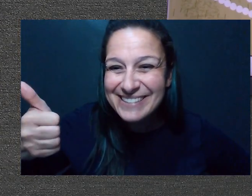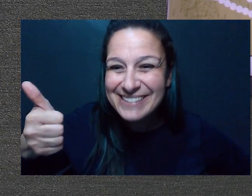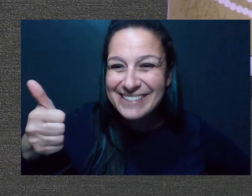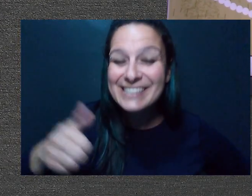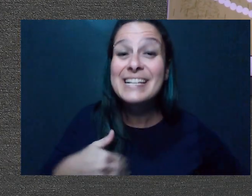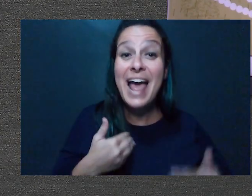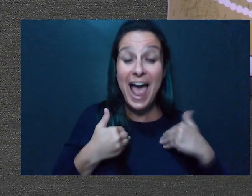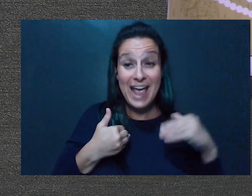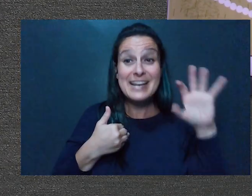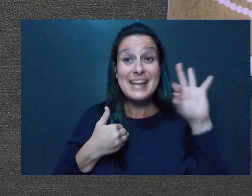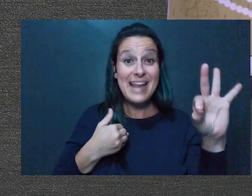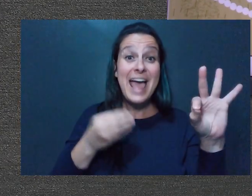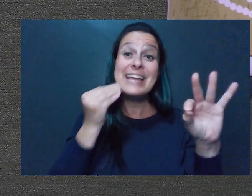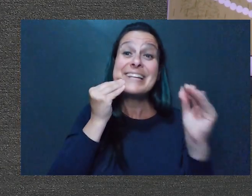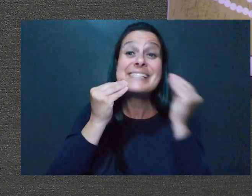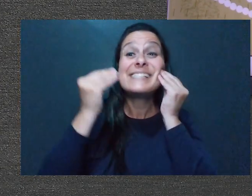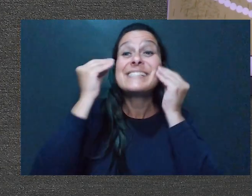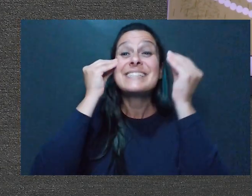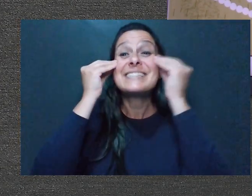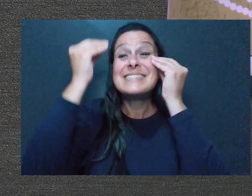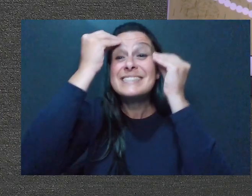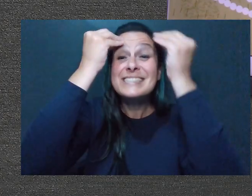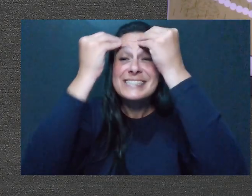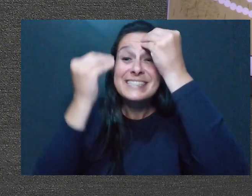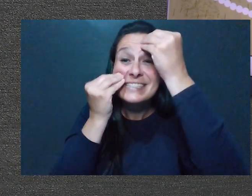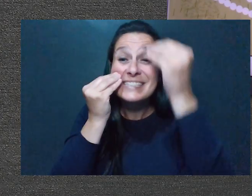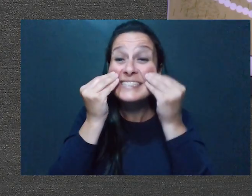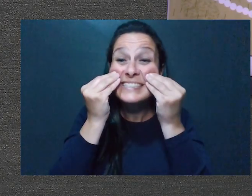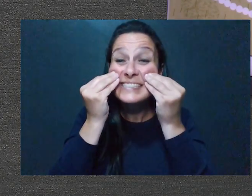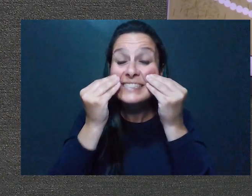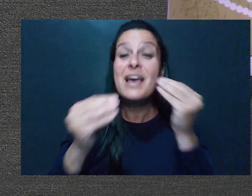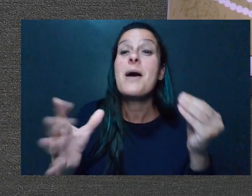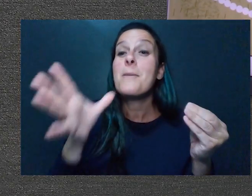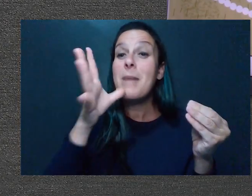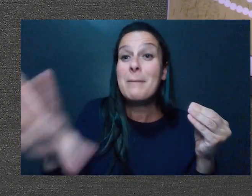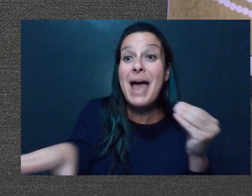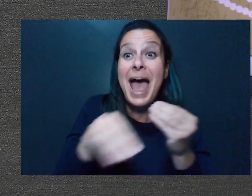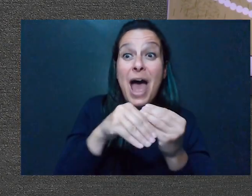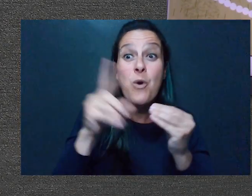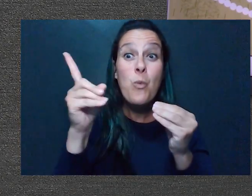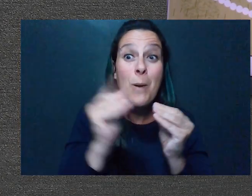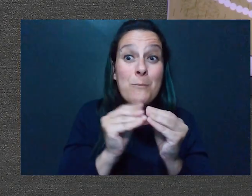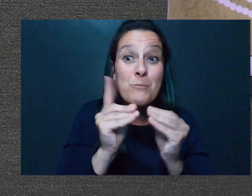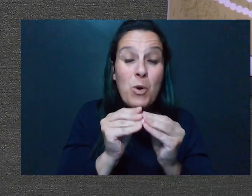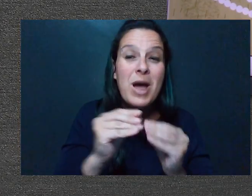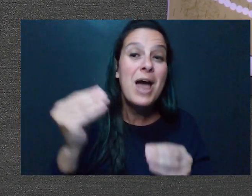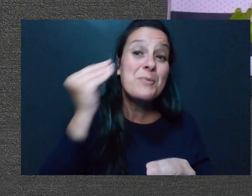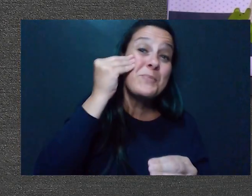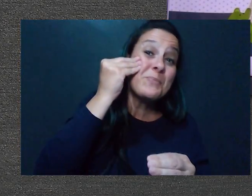he had 9 kisses. Mama gave him 1 more. That makes 10.